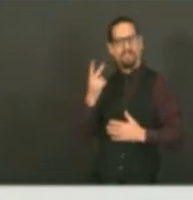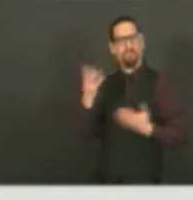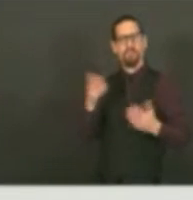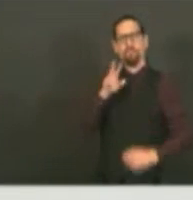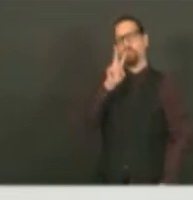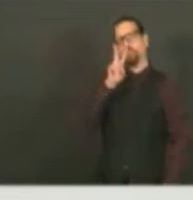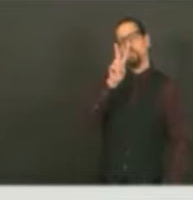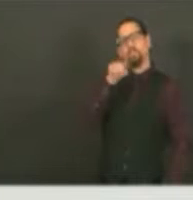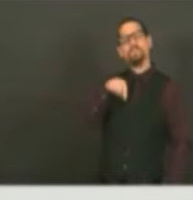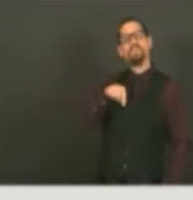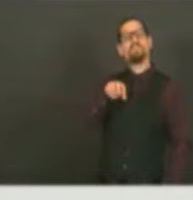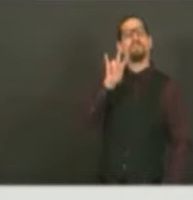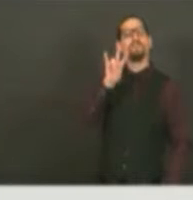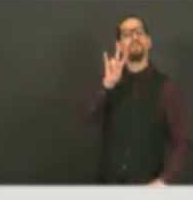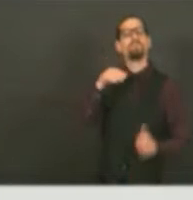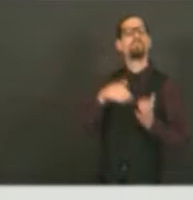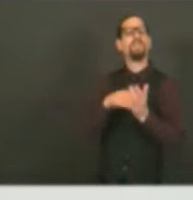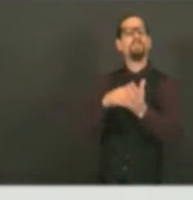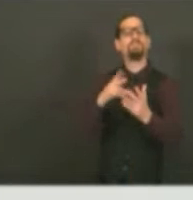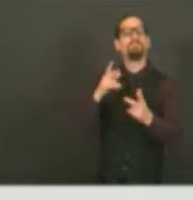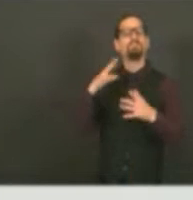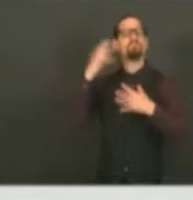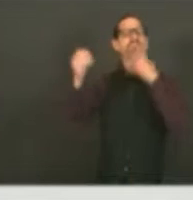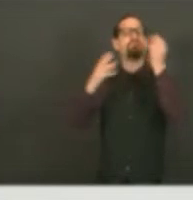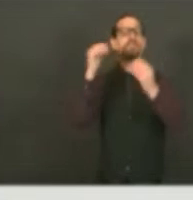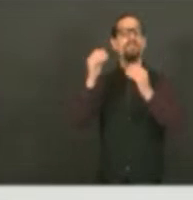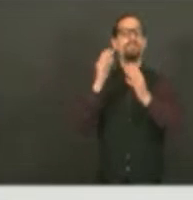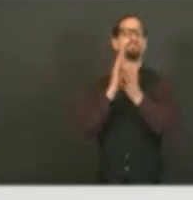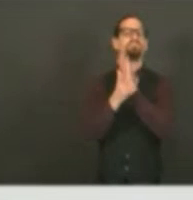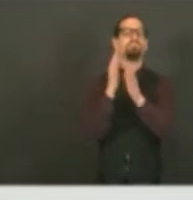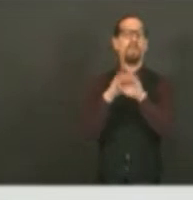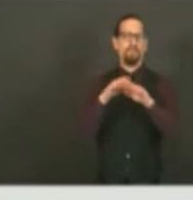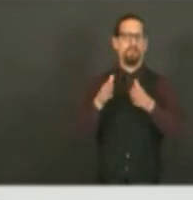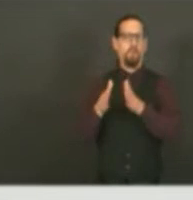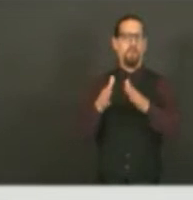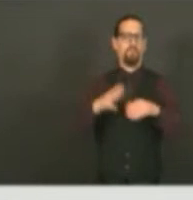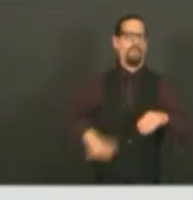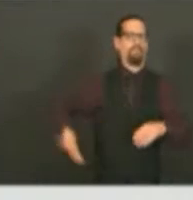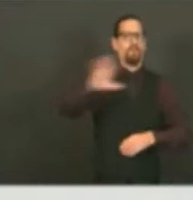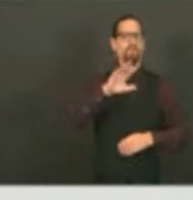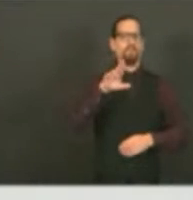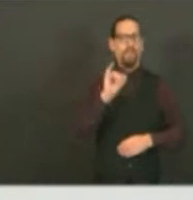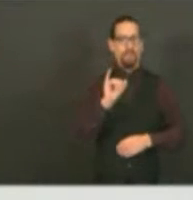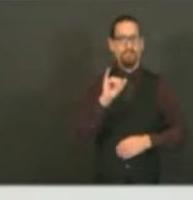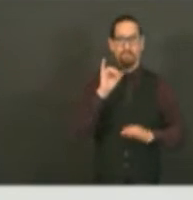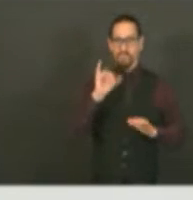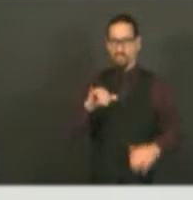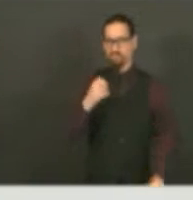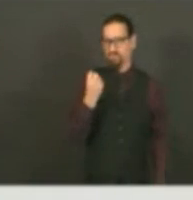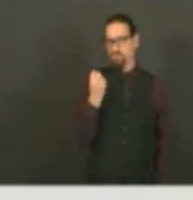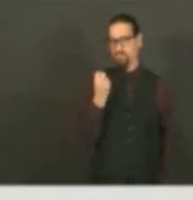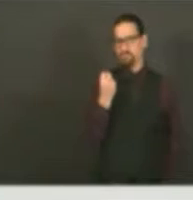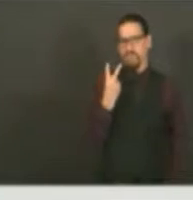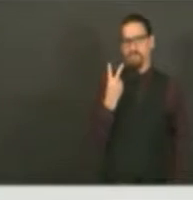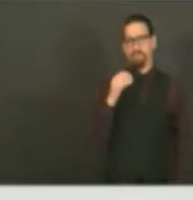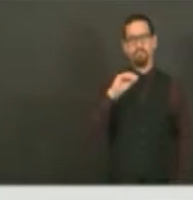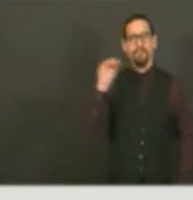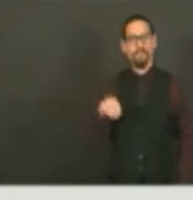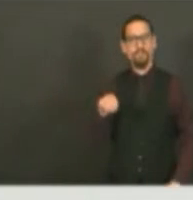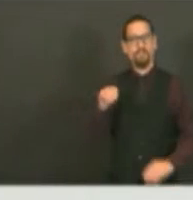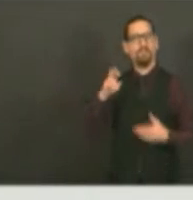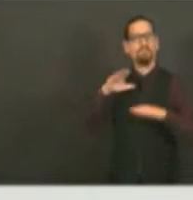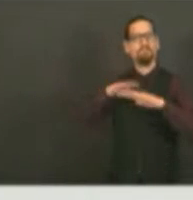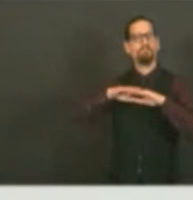in Rhode Island, which represents a 12% decrease from the previous 2 weeks. So what that